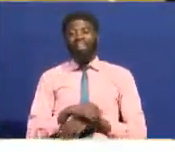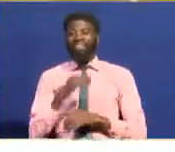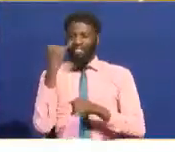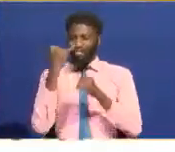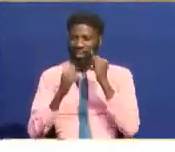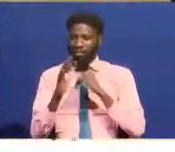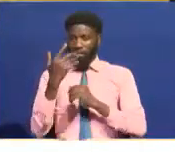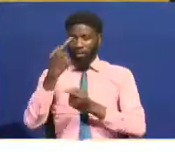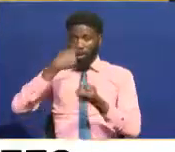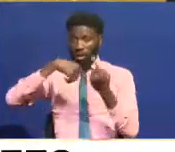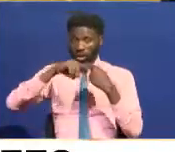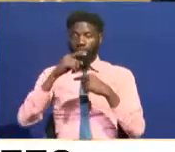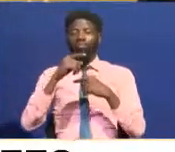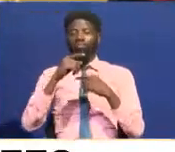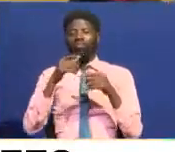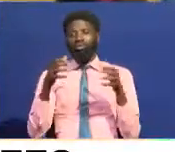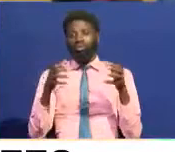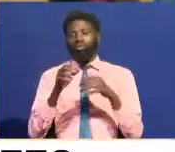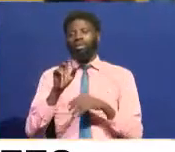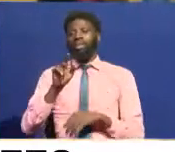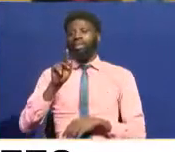17-15.